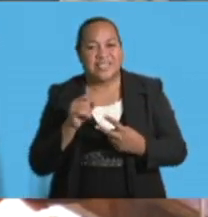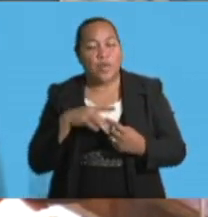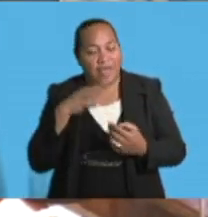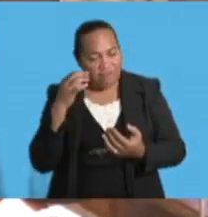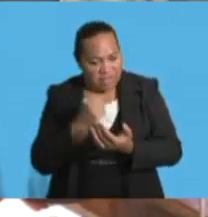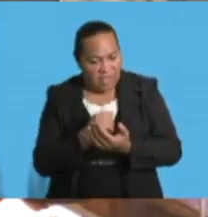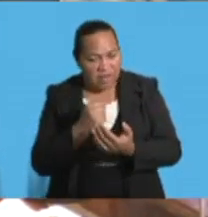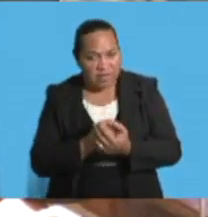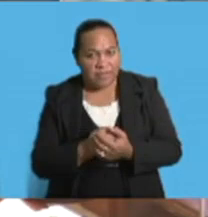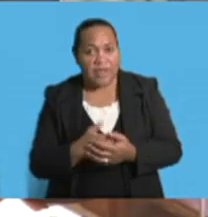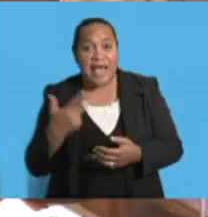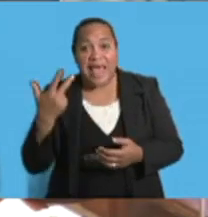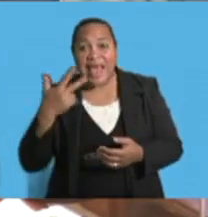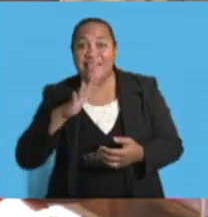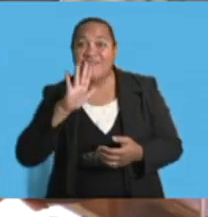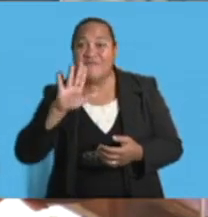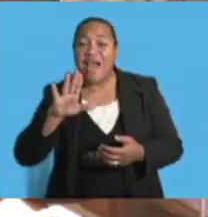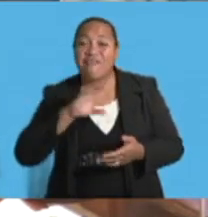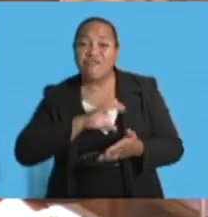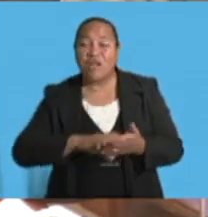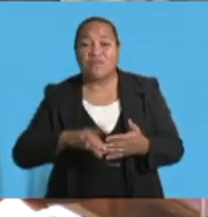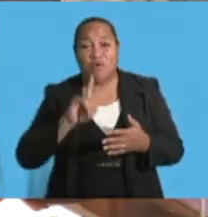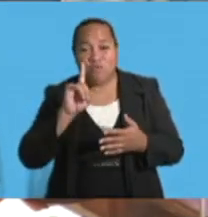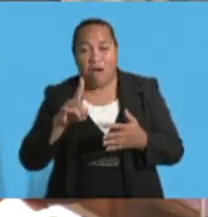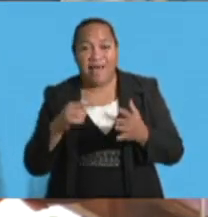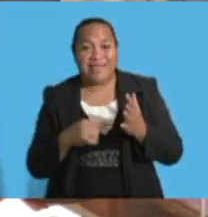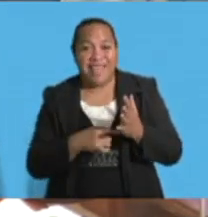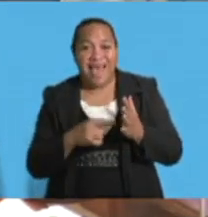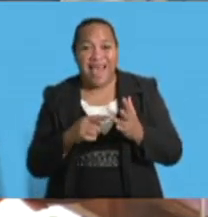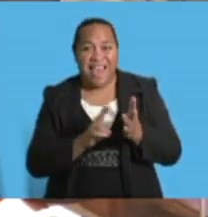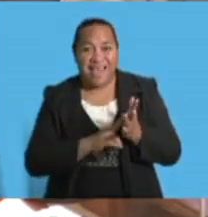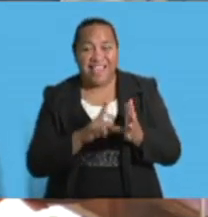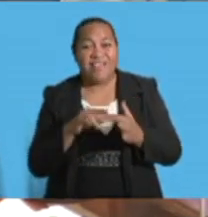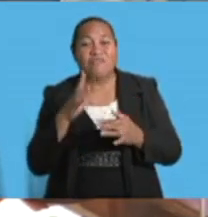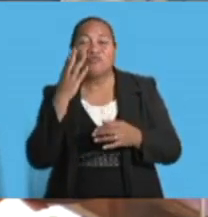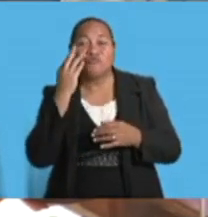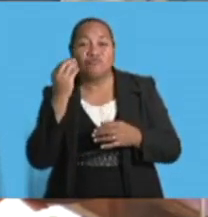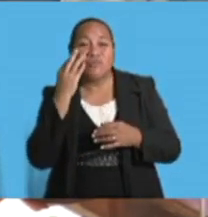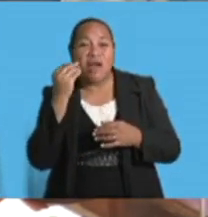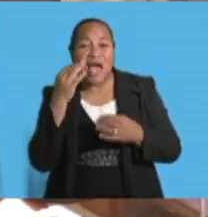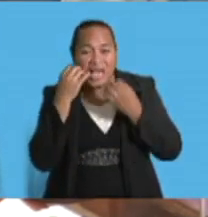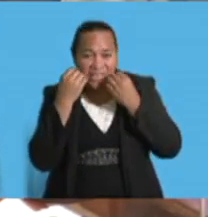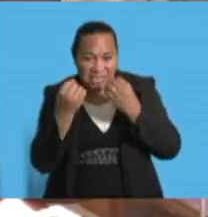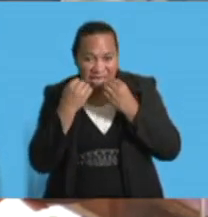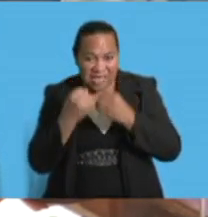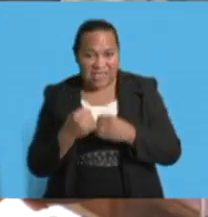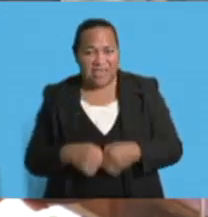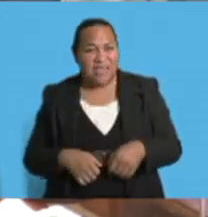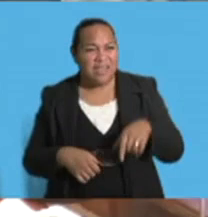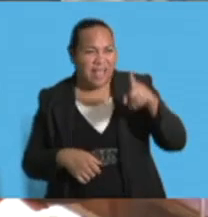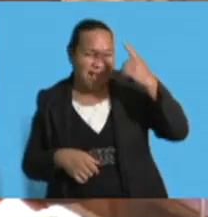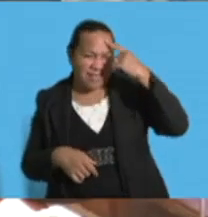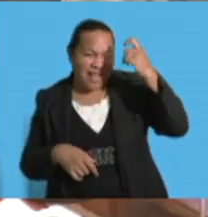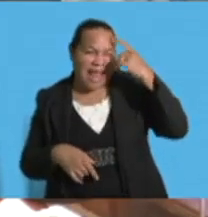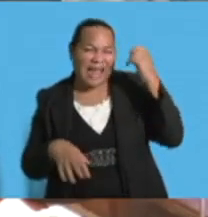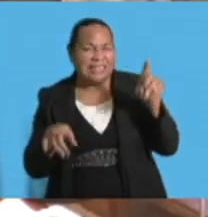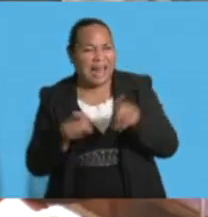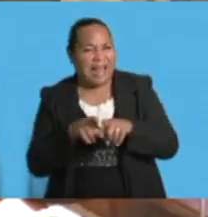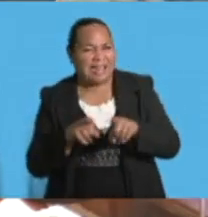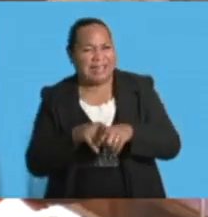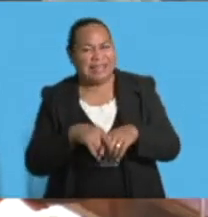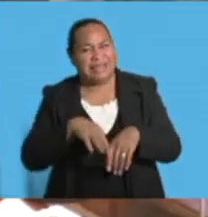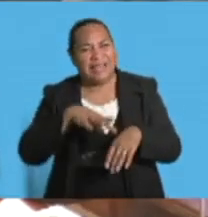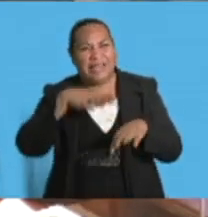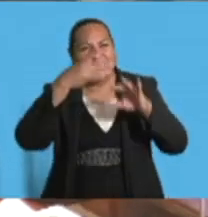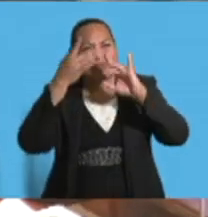at $85 per ton for the next 3 years. This is sustainable. NFP is just making pies in the sky. The current price